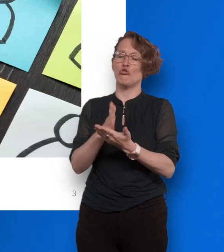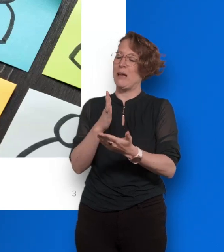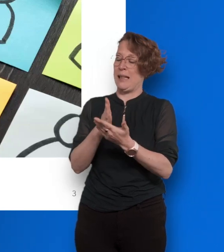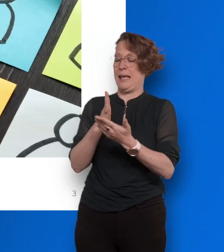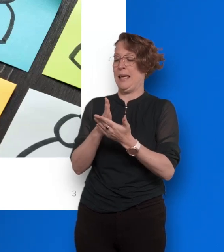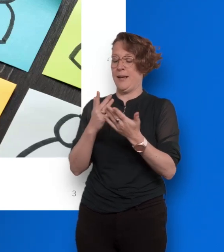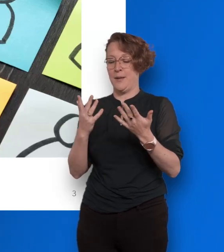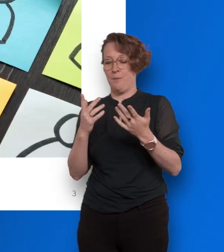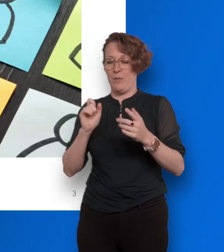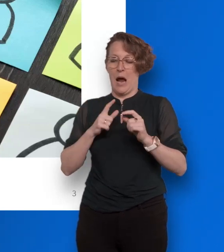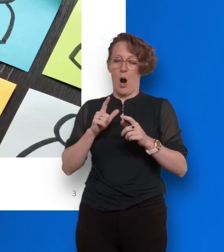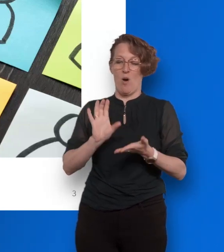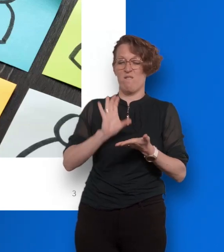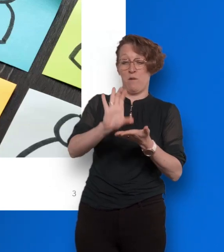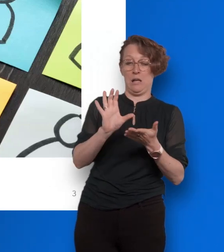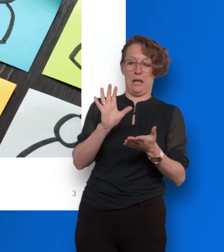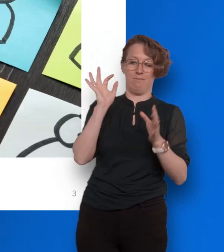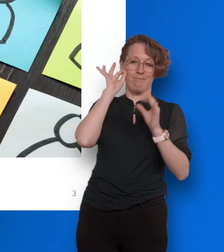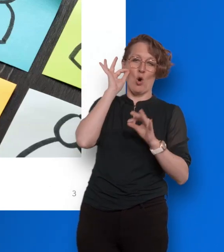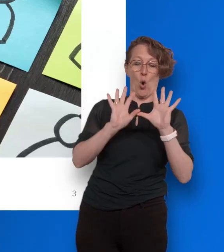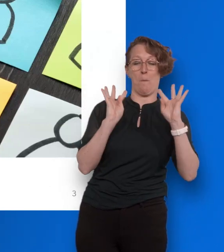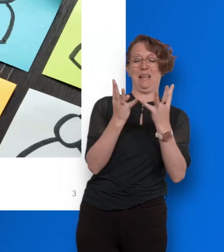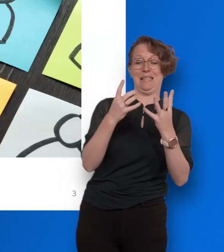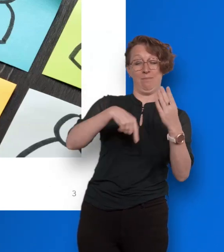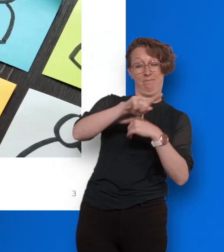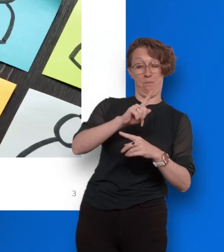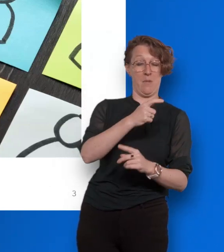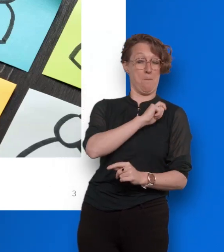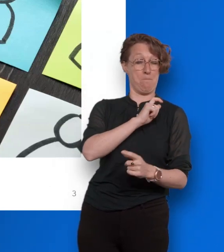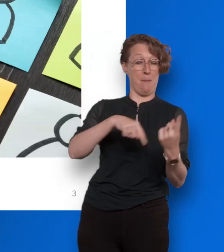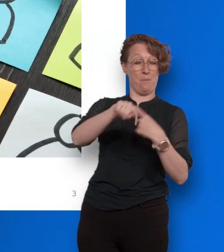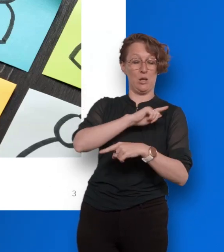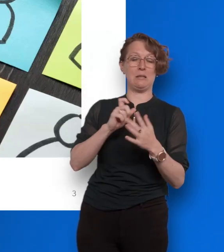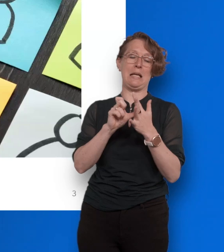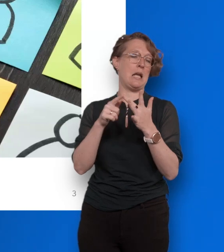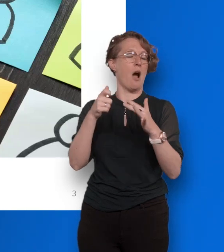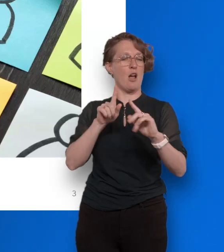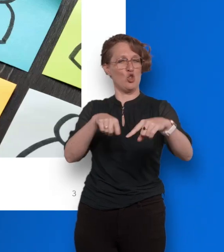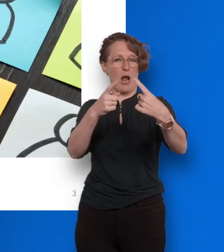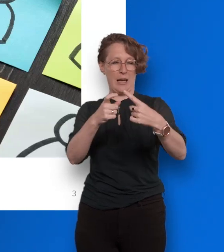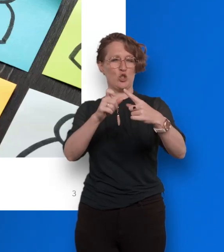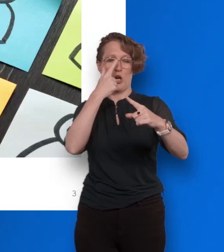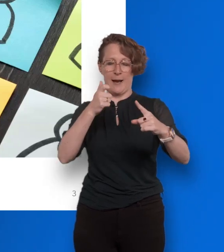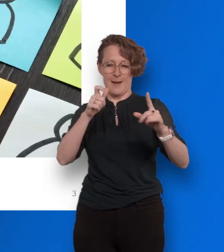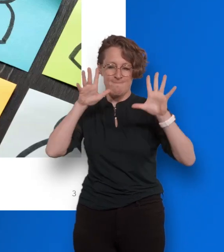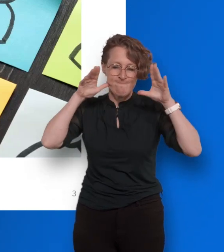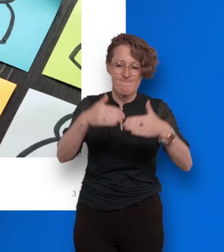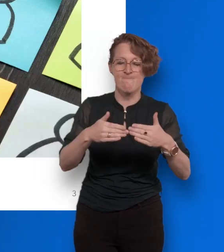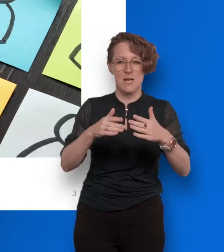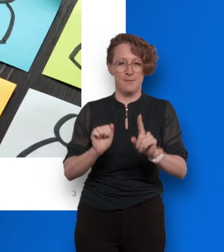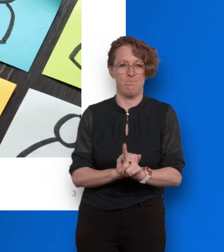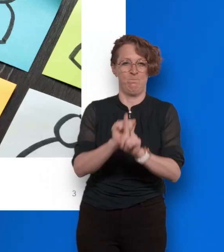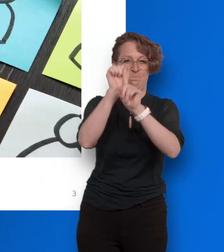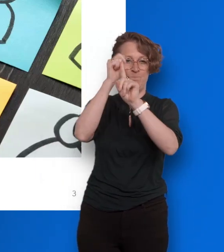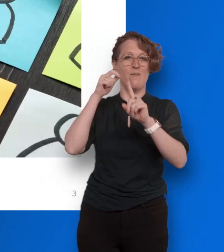our funding committees, members within that, to be able to address EDI challenges in their assessment of